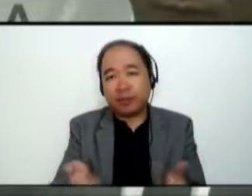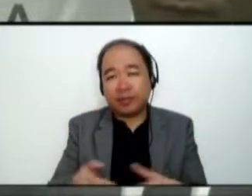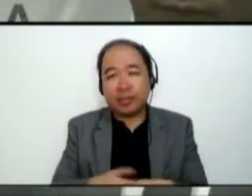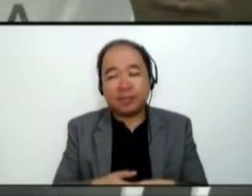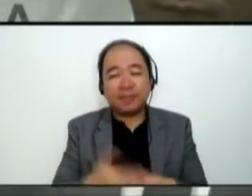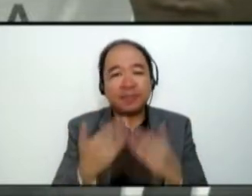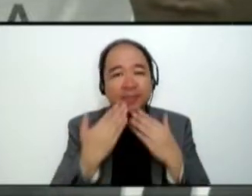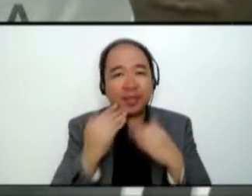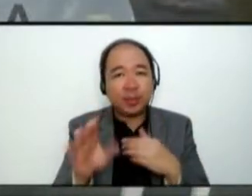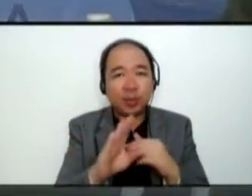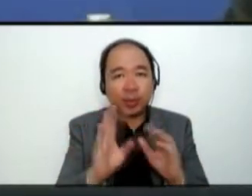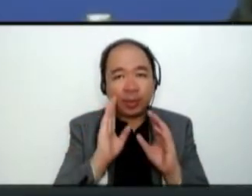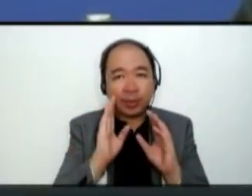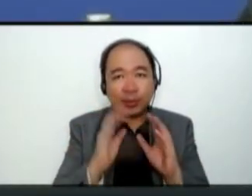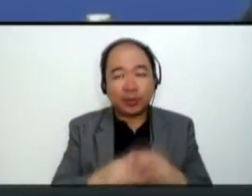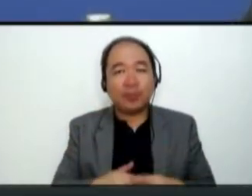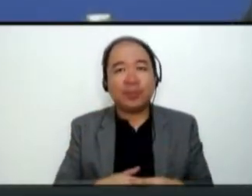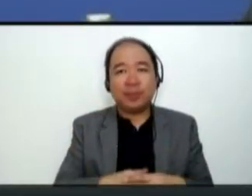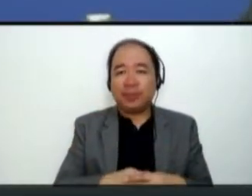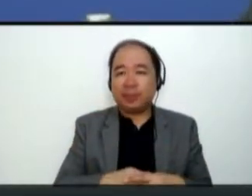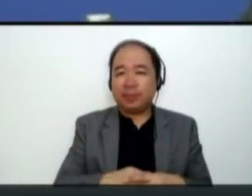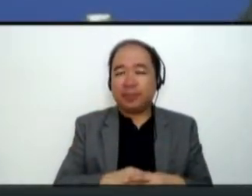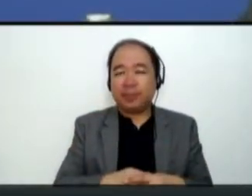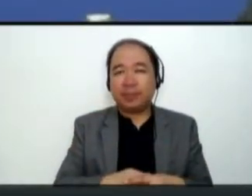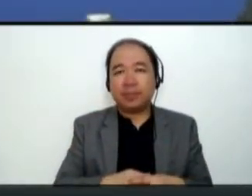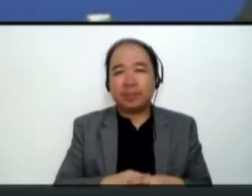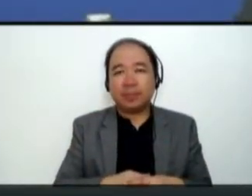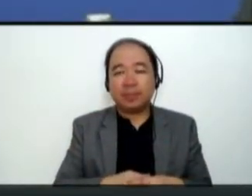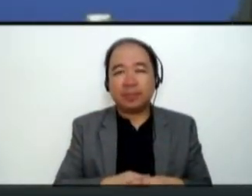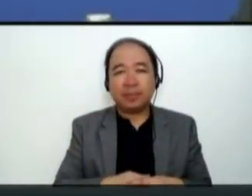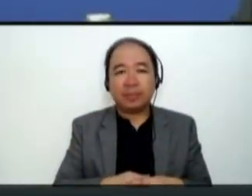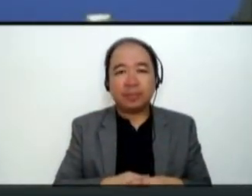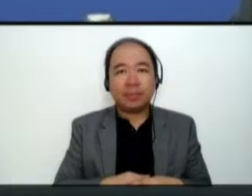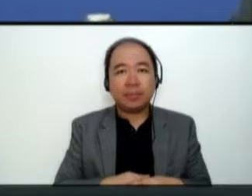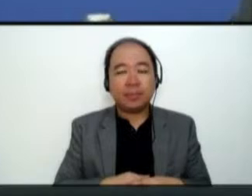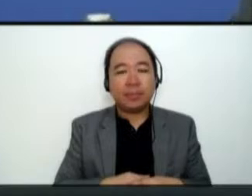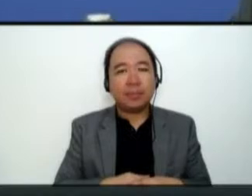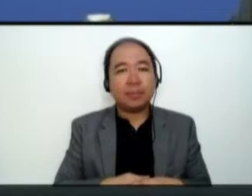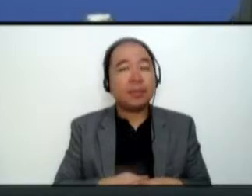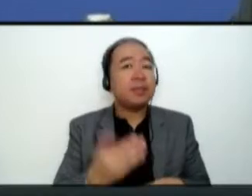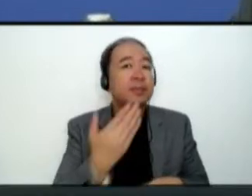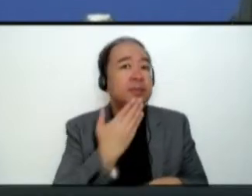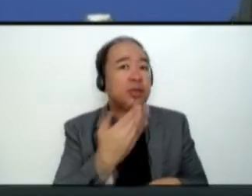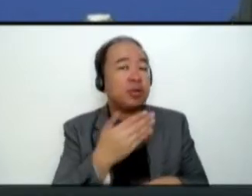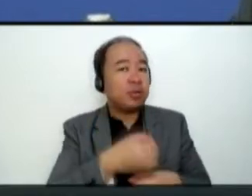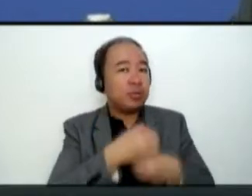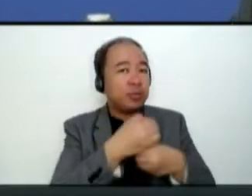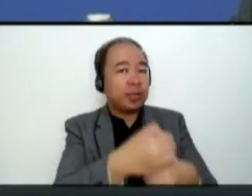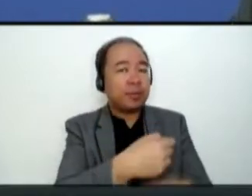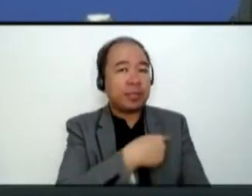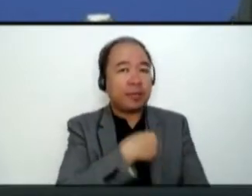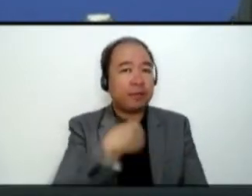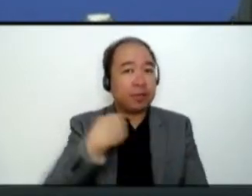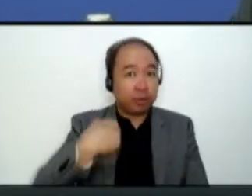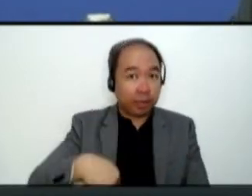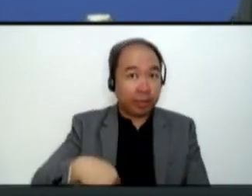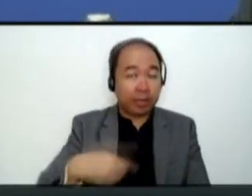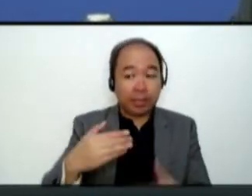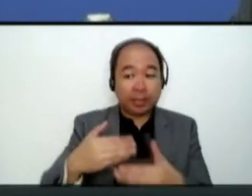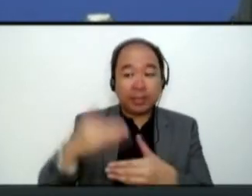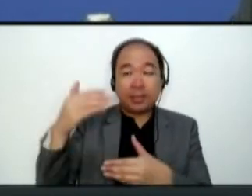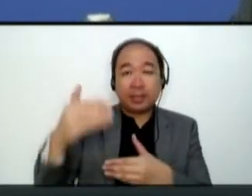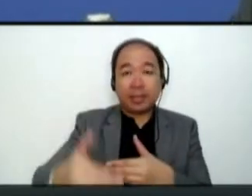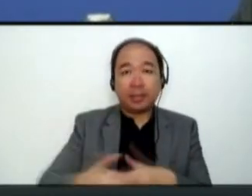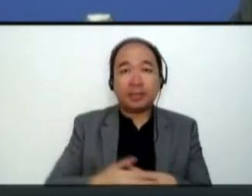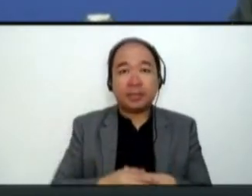attention. Thank you, distinguished delegate of China. The next speaker is